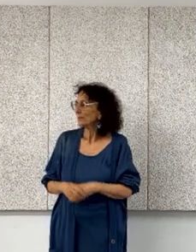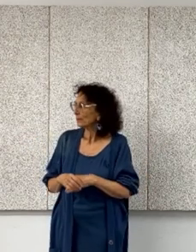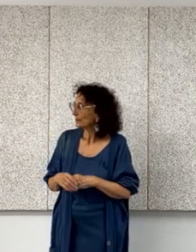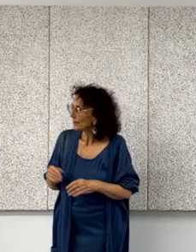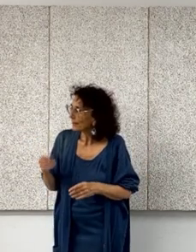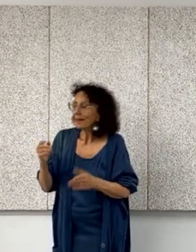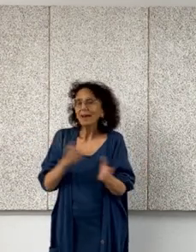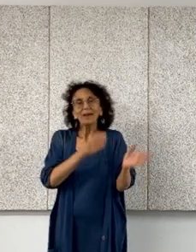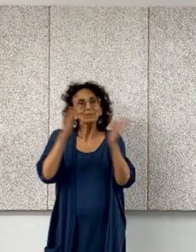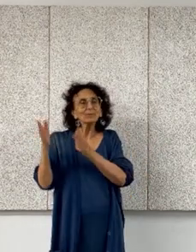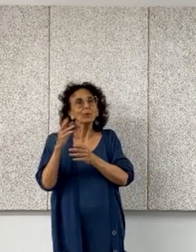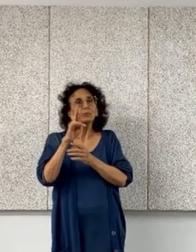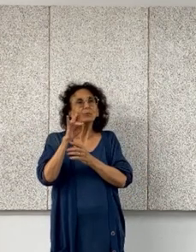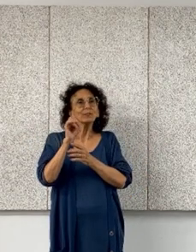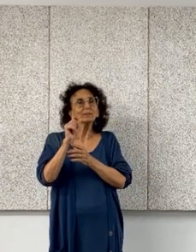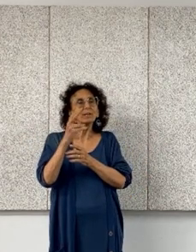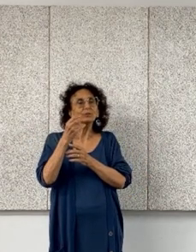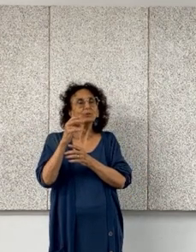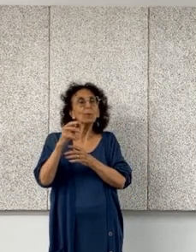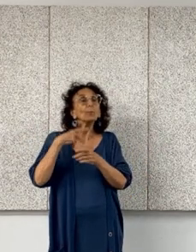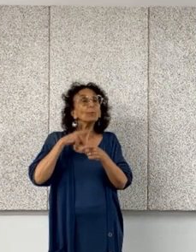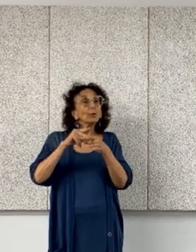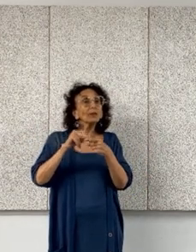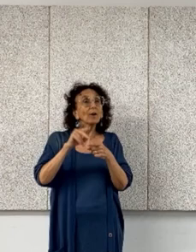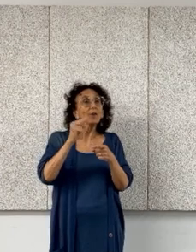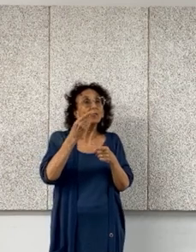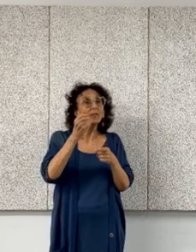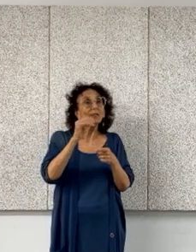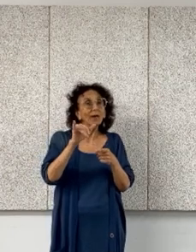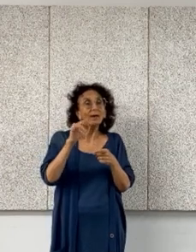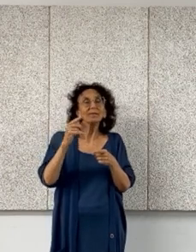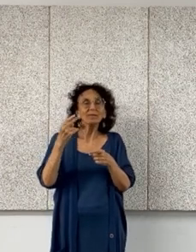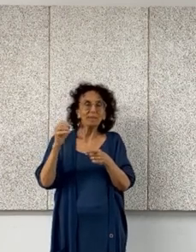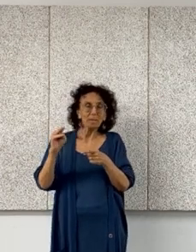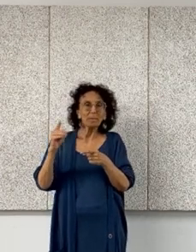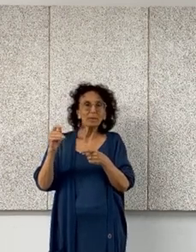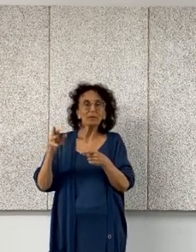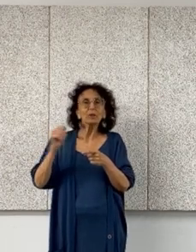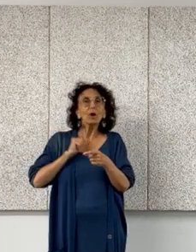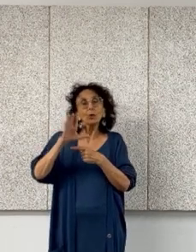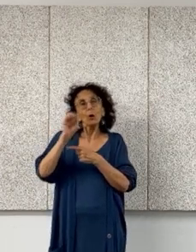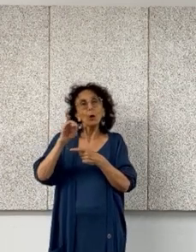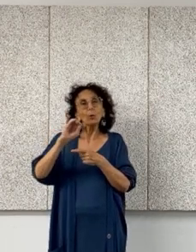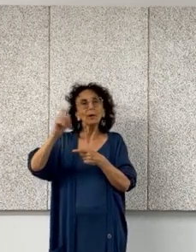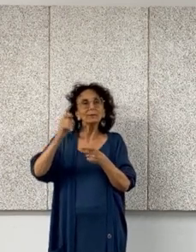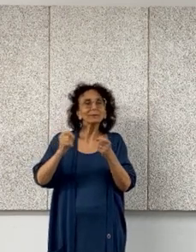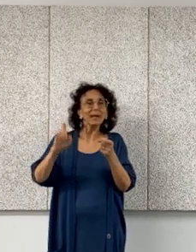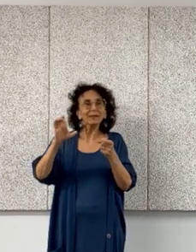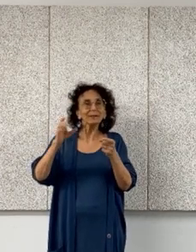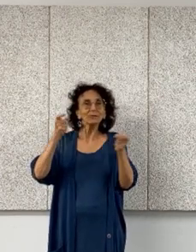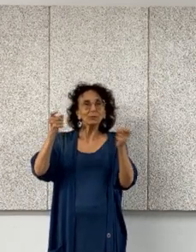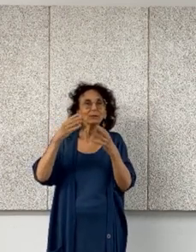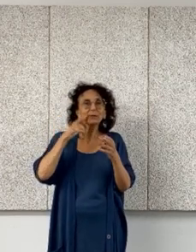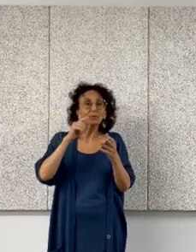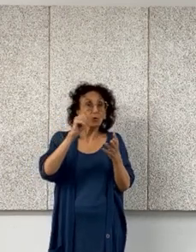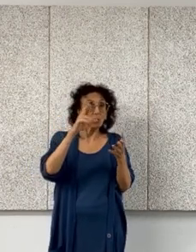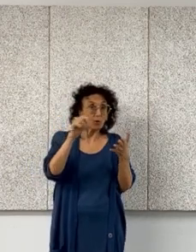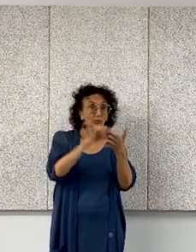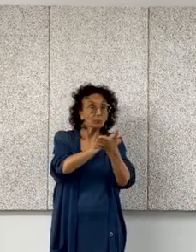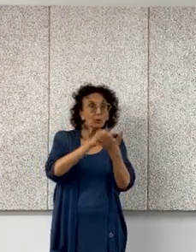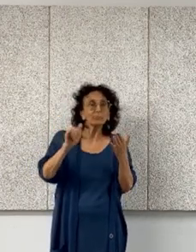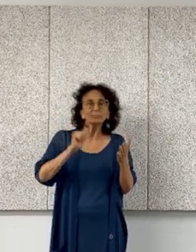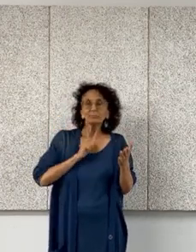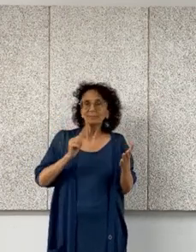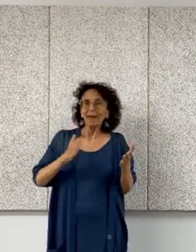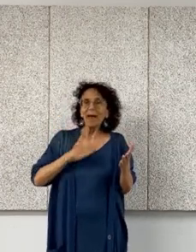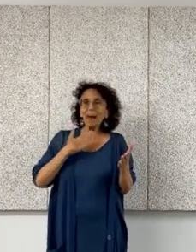I am Risa Shoup. My pronouns are they, them, and theirs. I am a co-executive director of ART New York, and I am a very